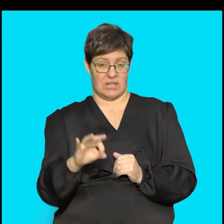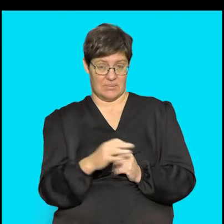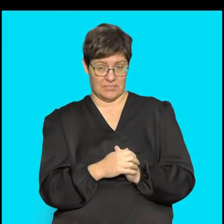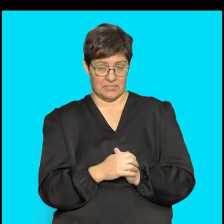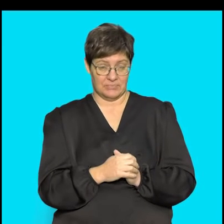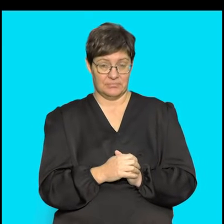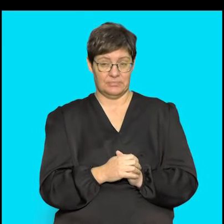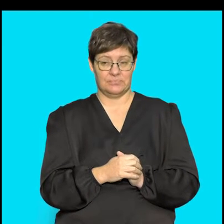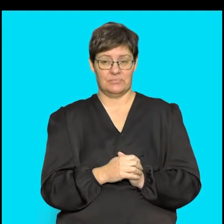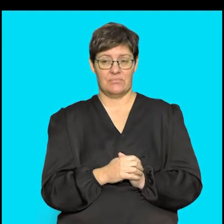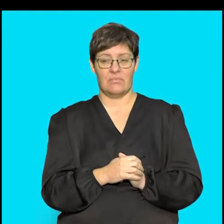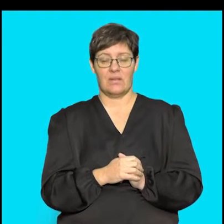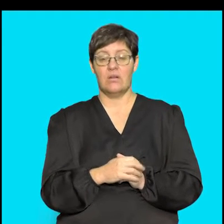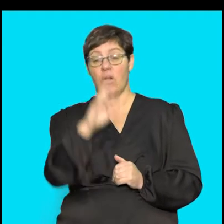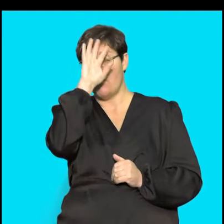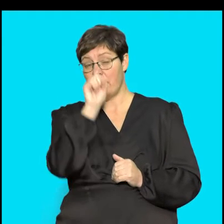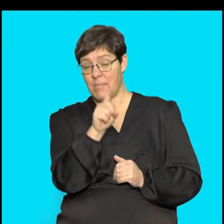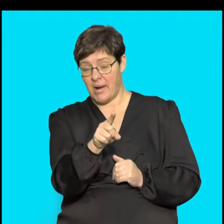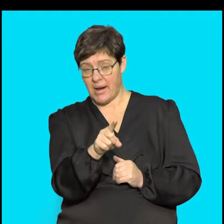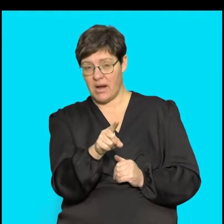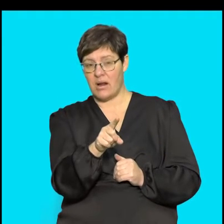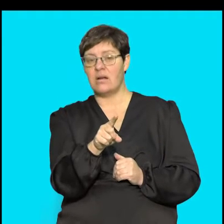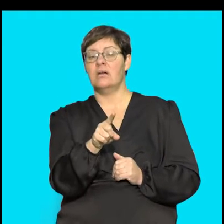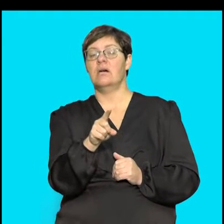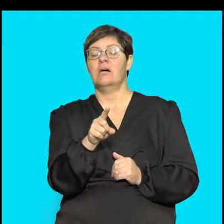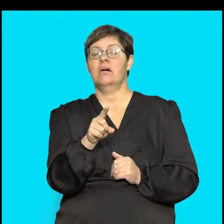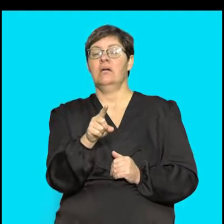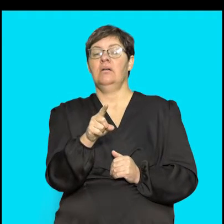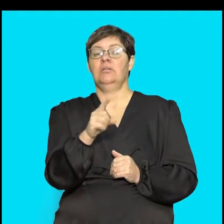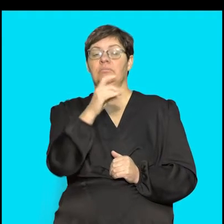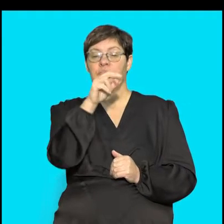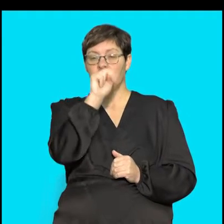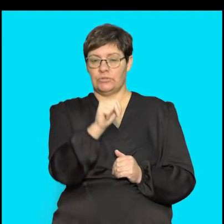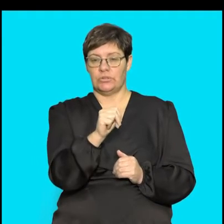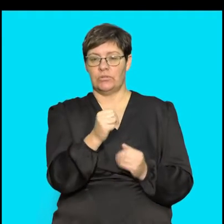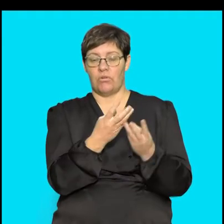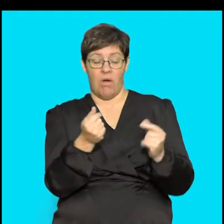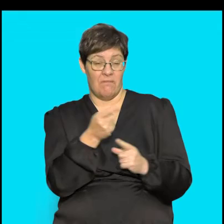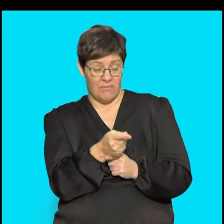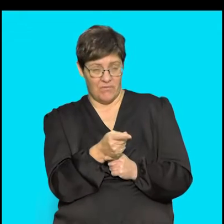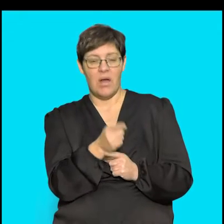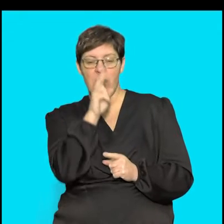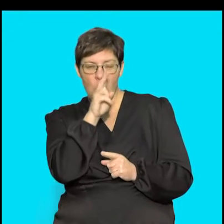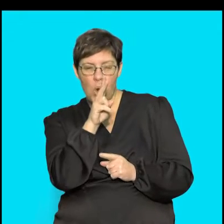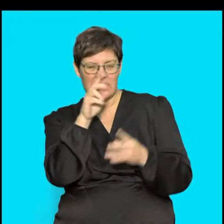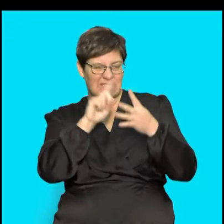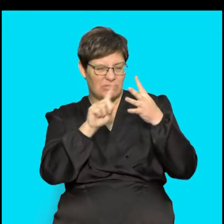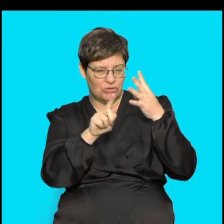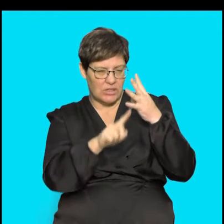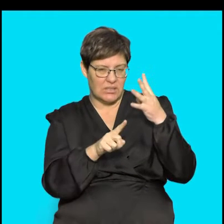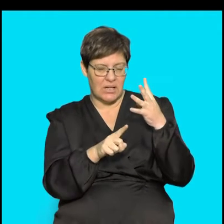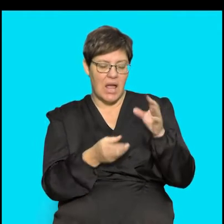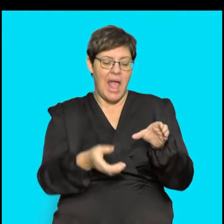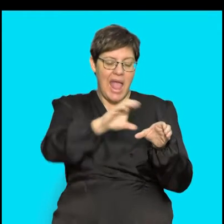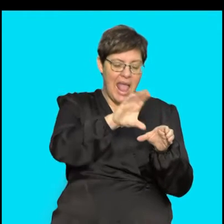ammonia is the red one. Just remember, this is a concentration graph, so it will look at the different